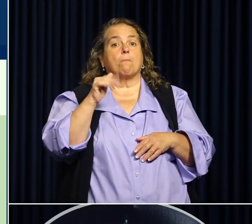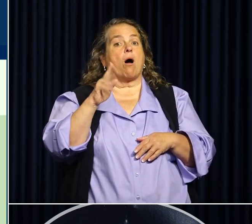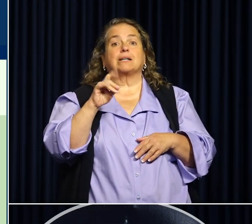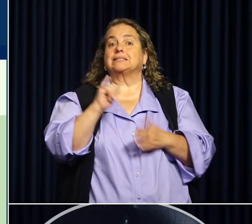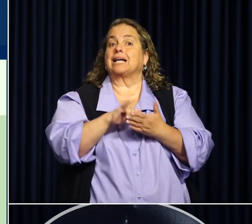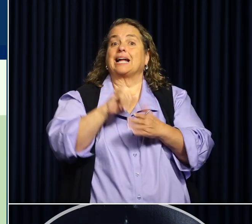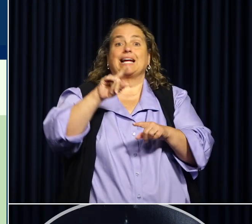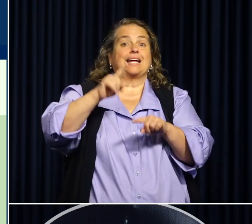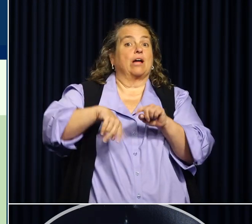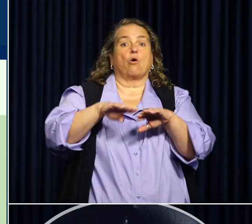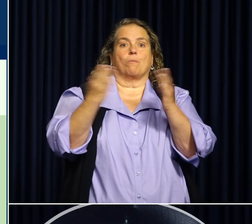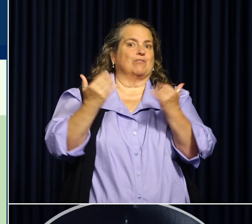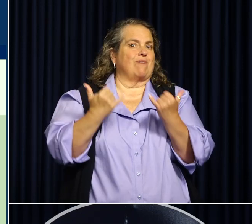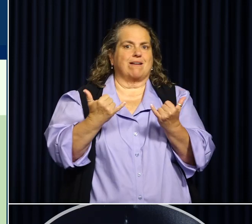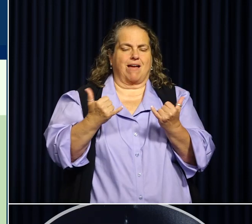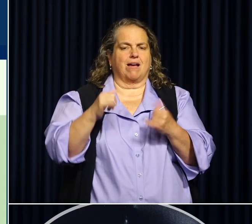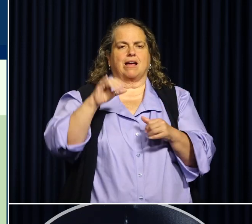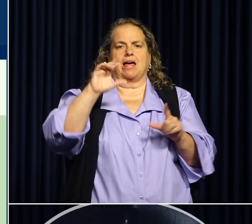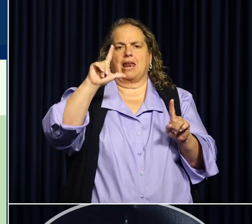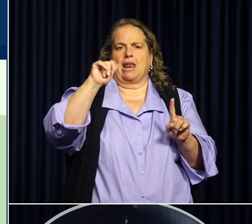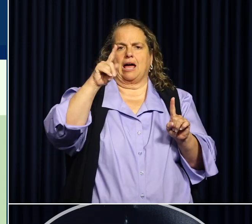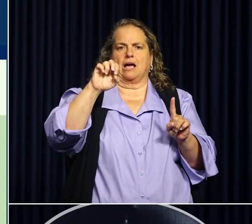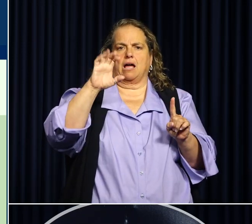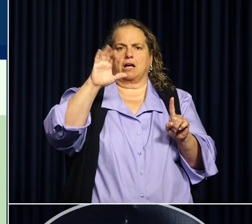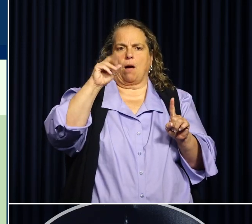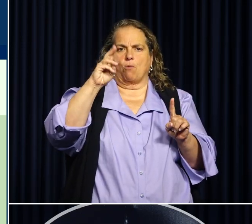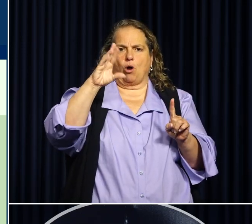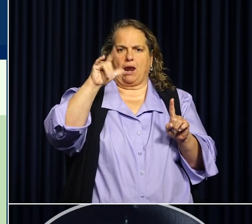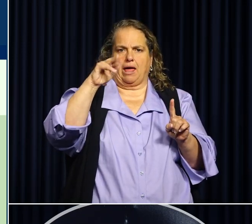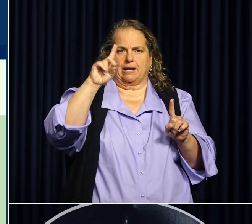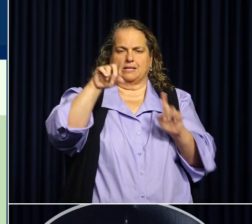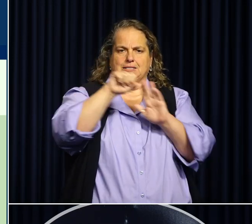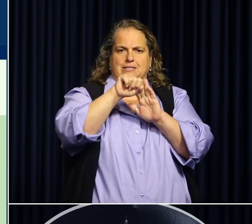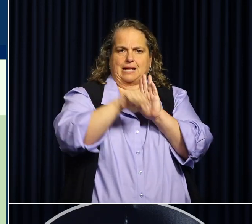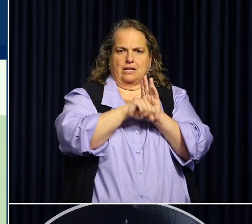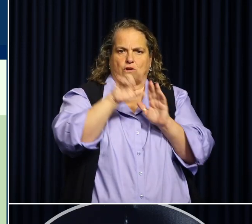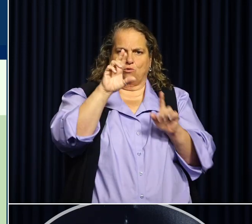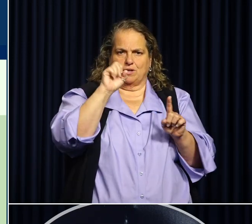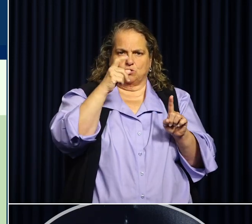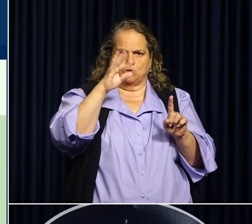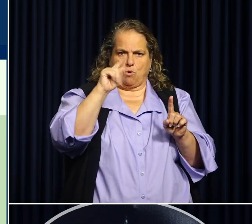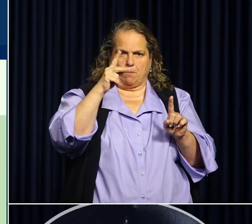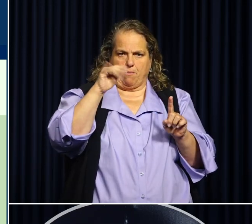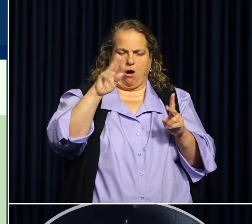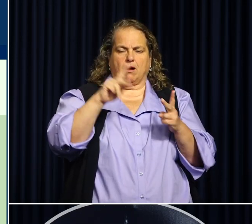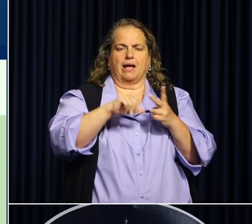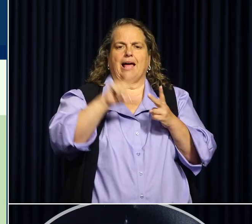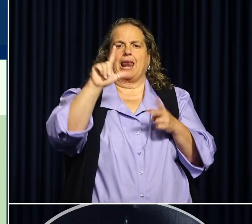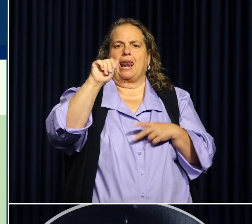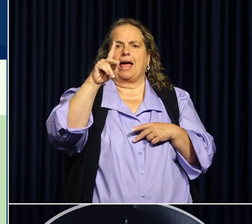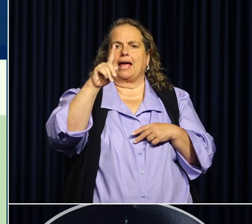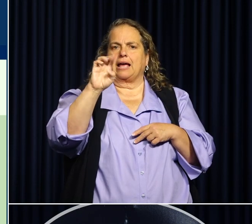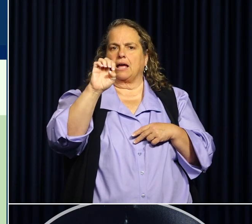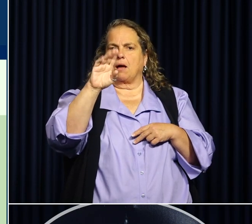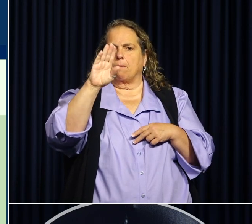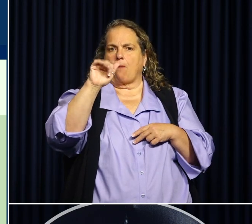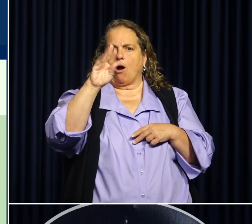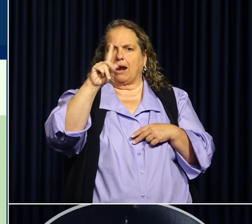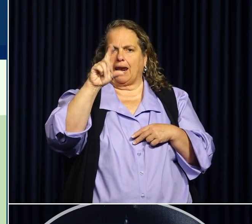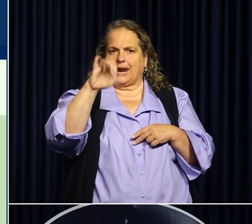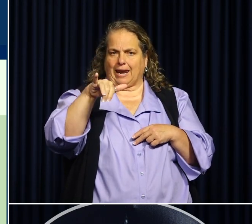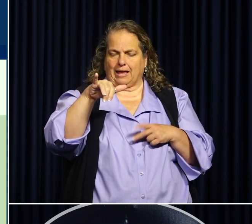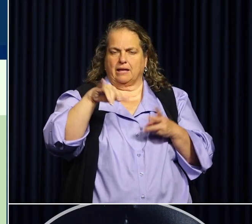at this time are Lake Cumberland State Resort Park, Lake Barkley State Resort Park, Blue